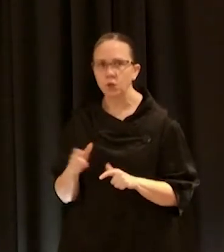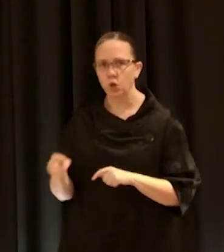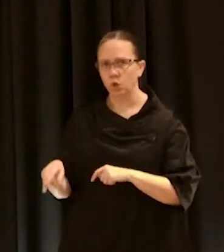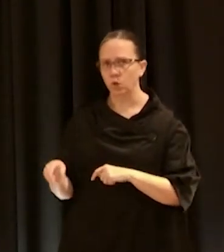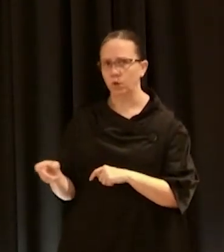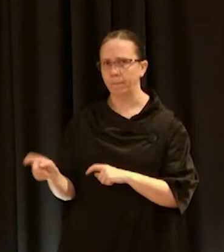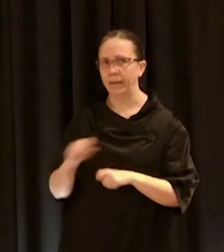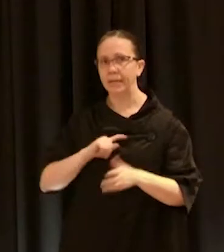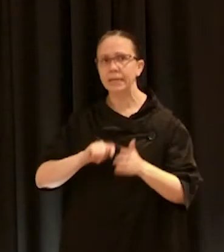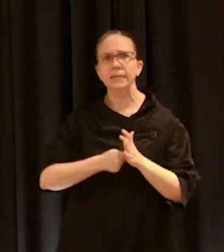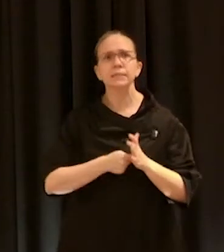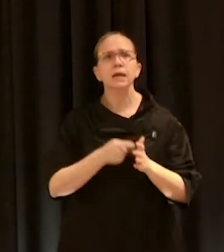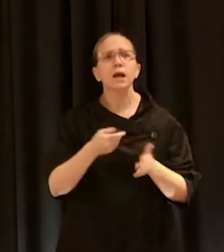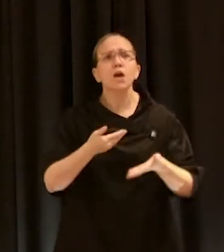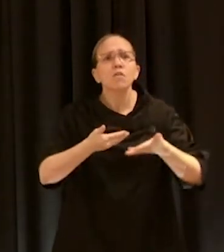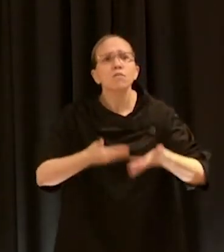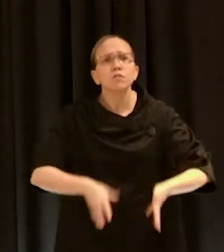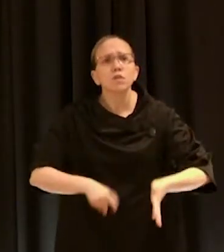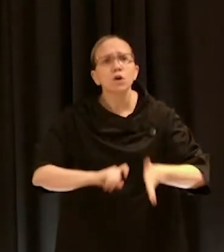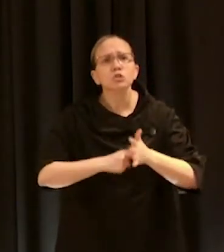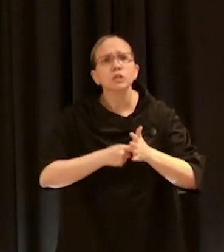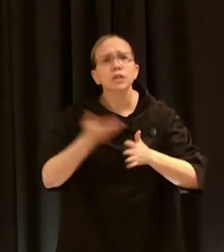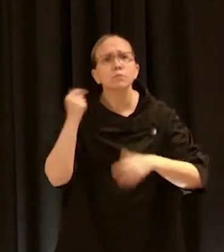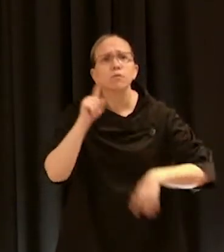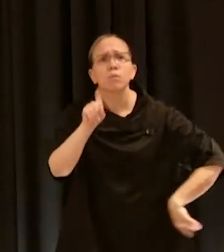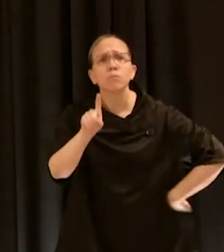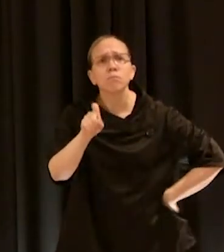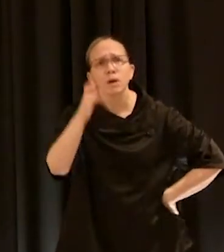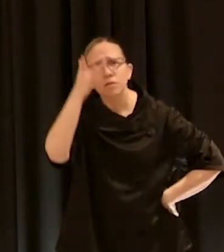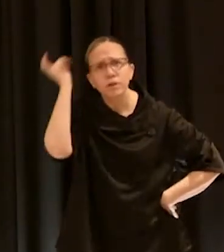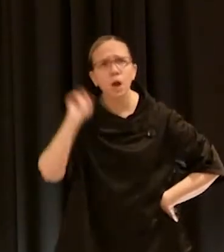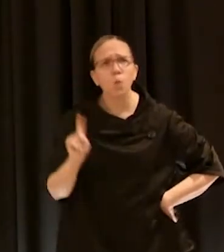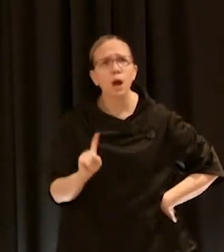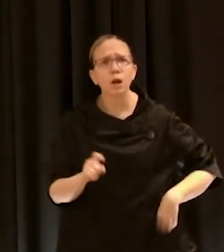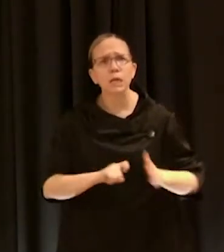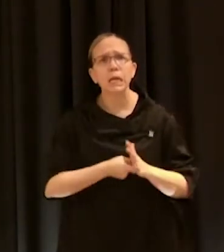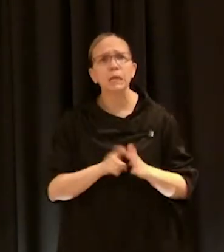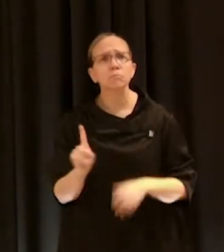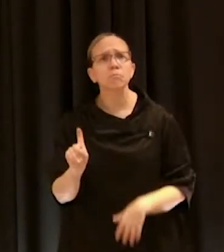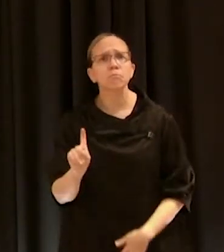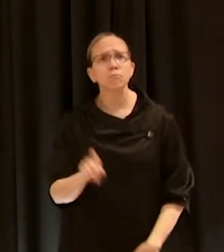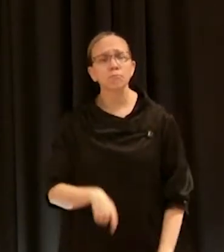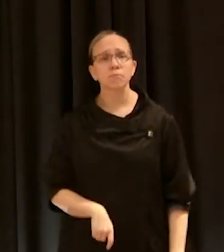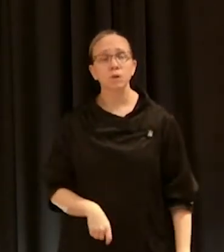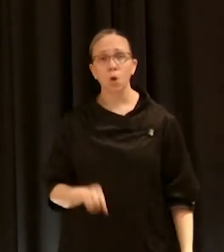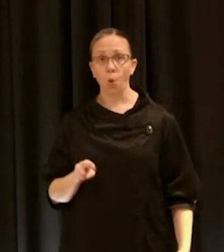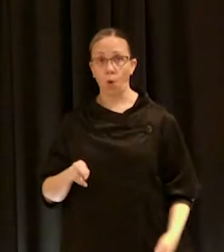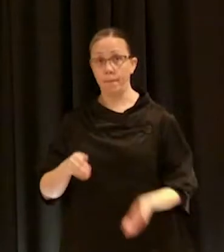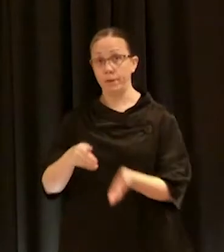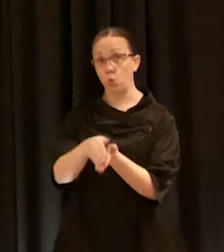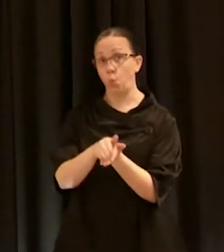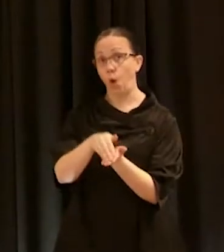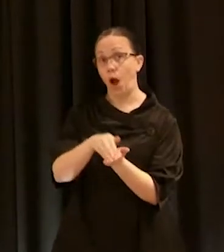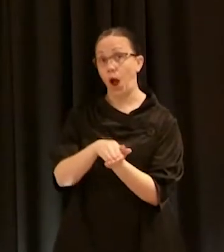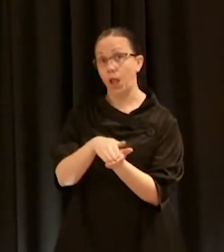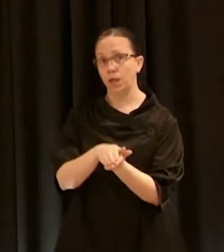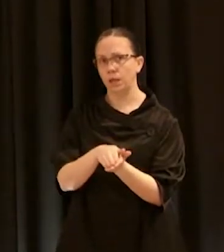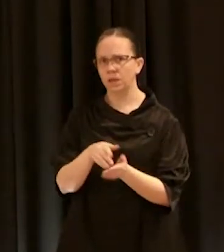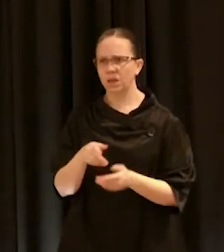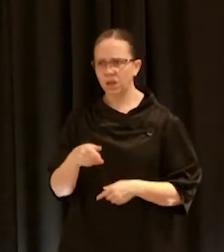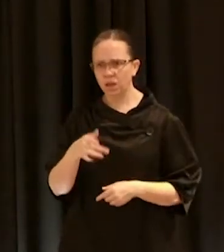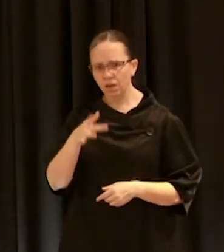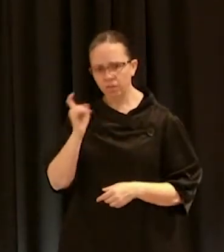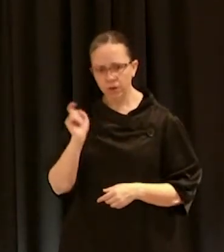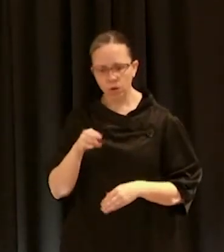quick. How many's ever lost their keys before, or forgot where you put your keys? Maybe it's the right thing. Or what about wallet? You know, I forgot where I